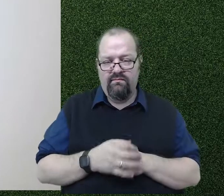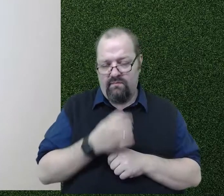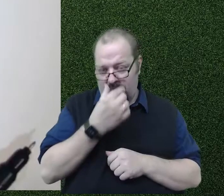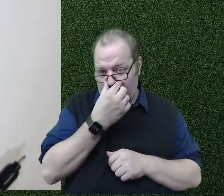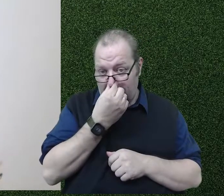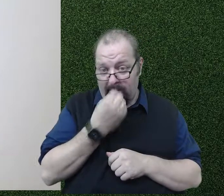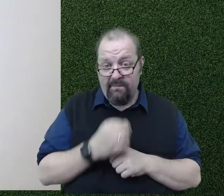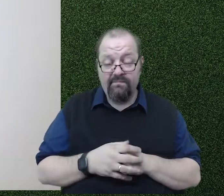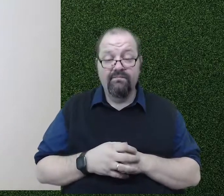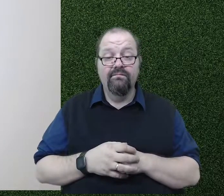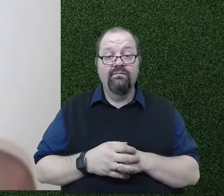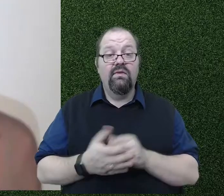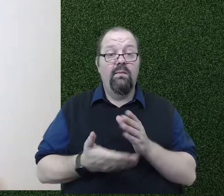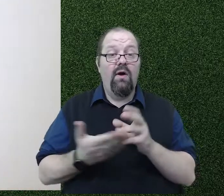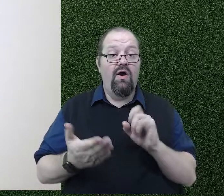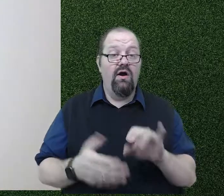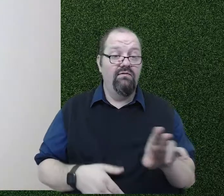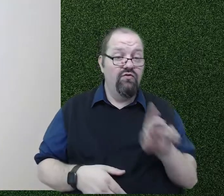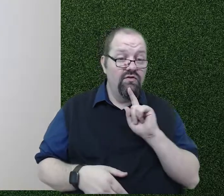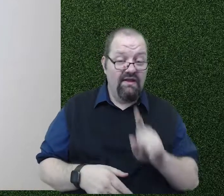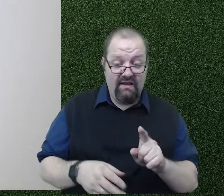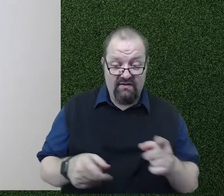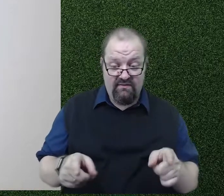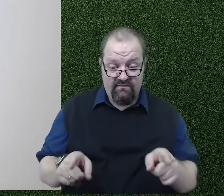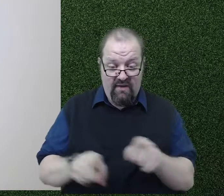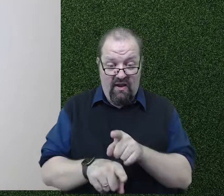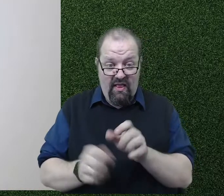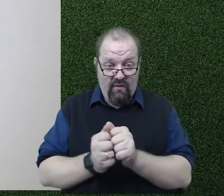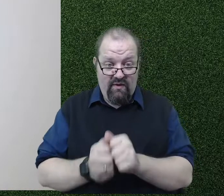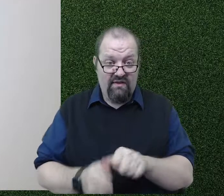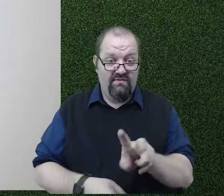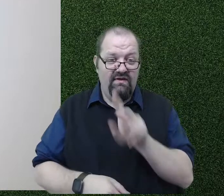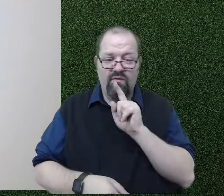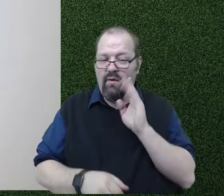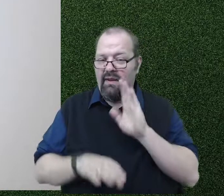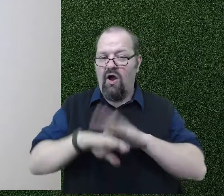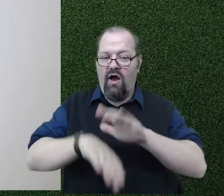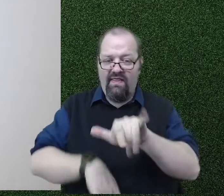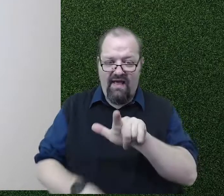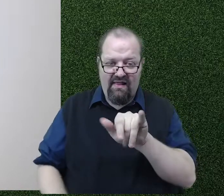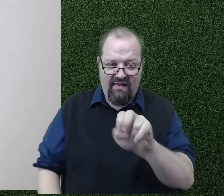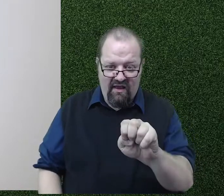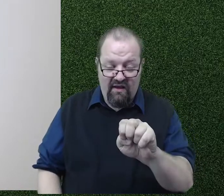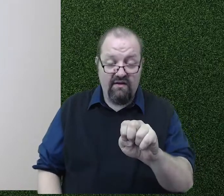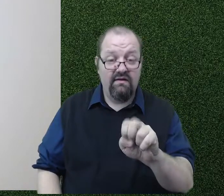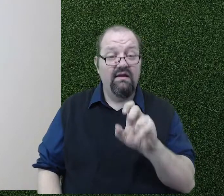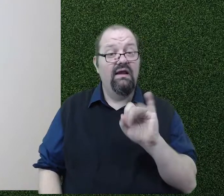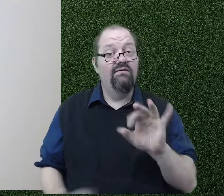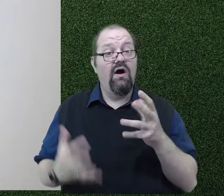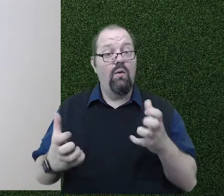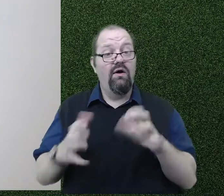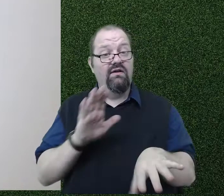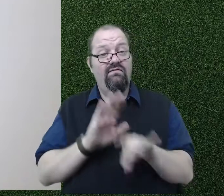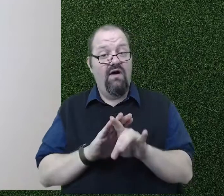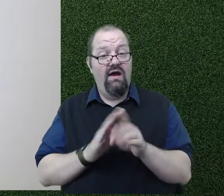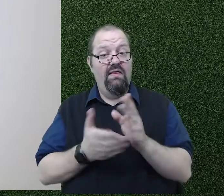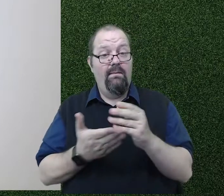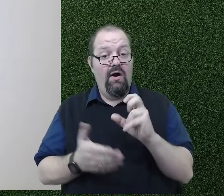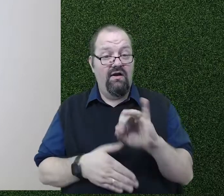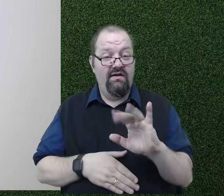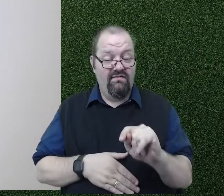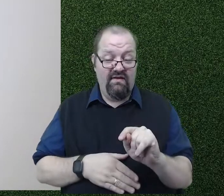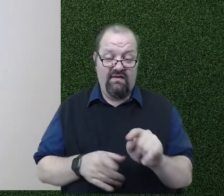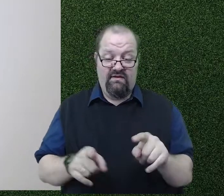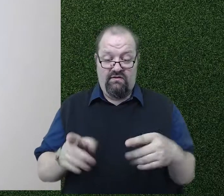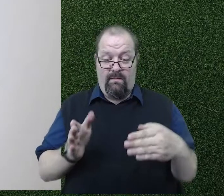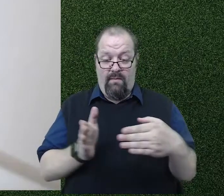The part of u that's parallel to v is going to be on this line. And to find the part of u that's perpendicular to